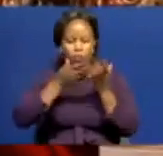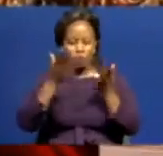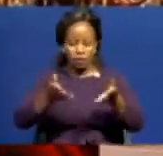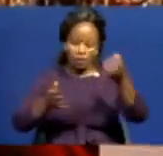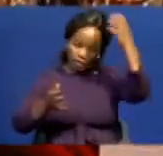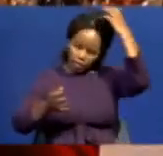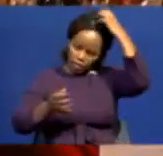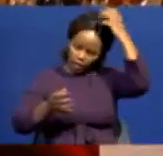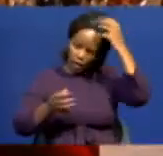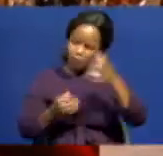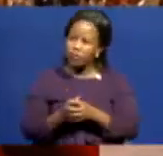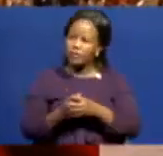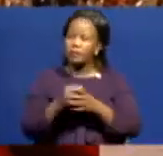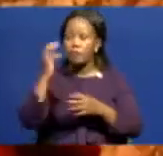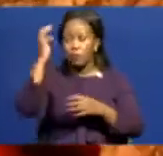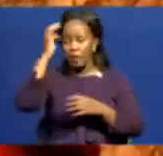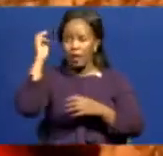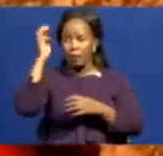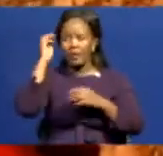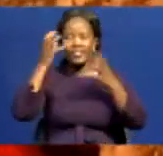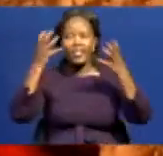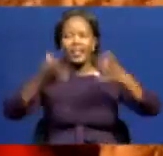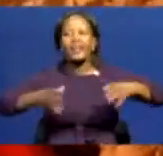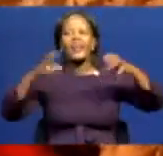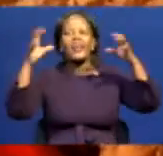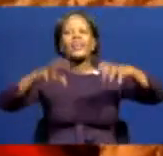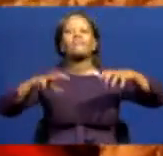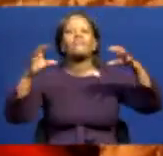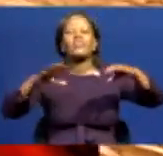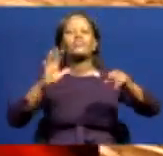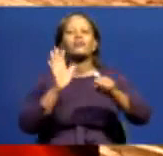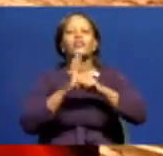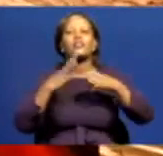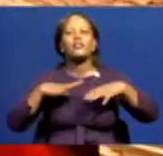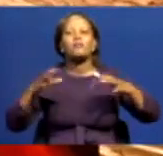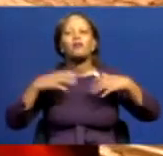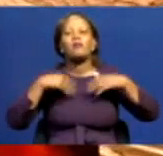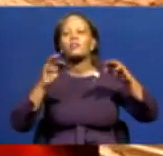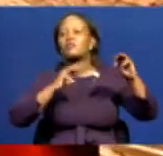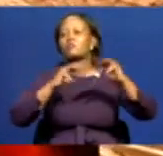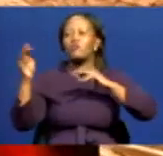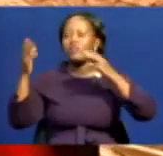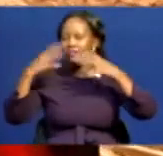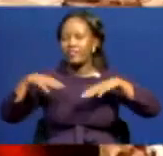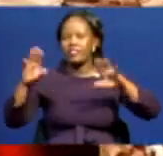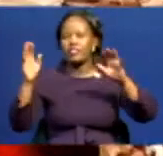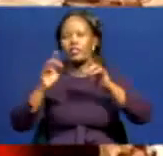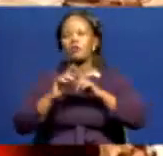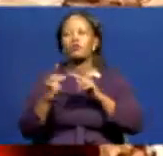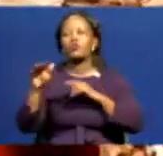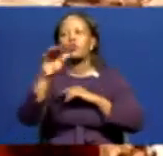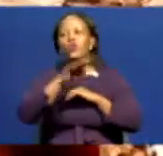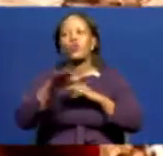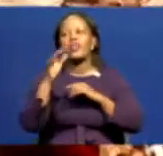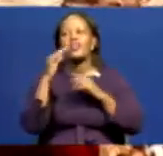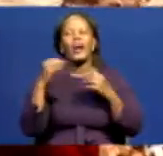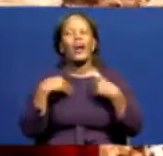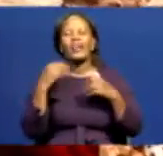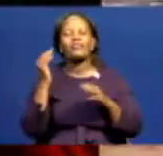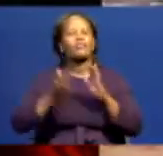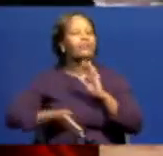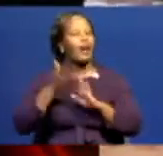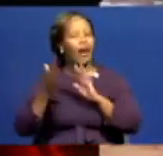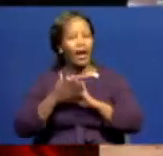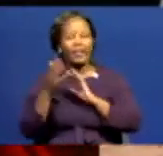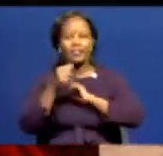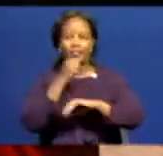In Mandera, the heavy rains have displaced hundreds of residents while wreaking havoc on infrastructure. Area residents are calling for quick interventions